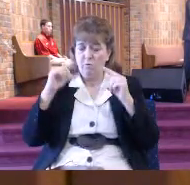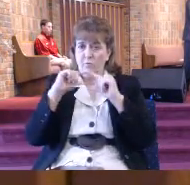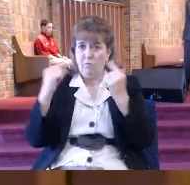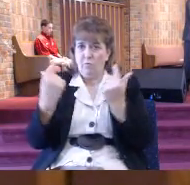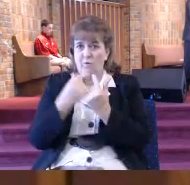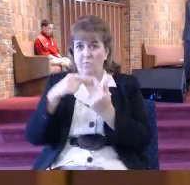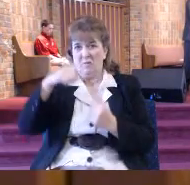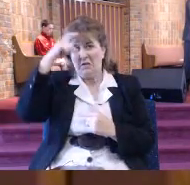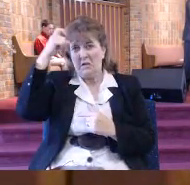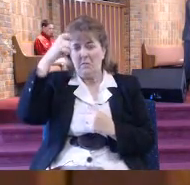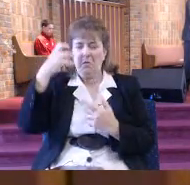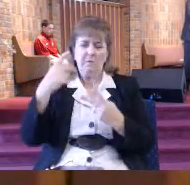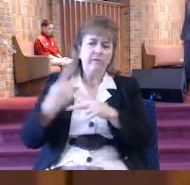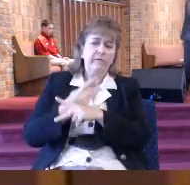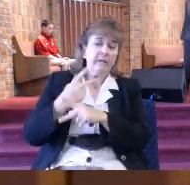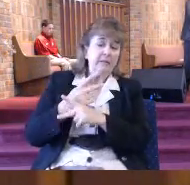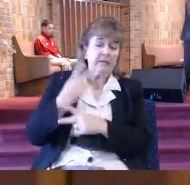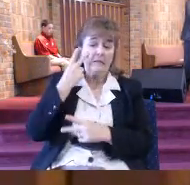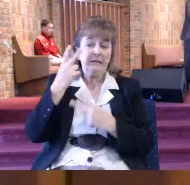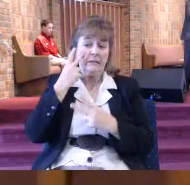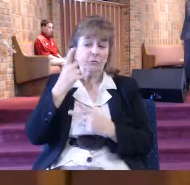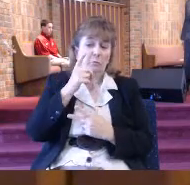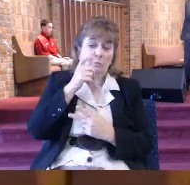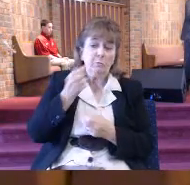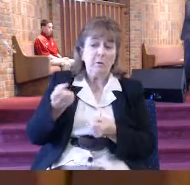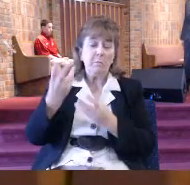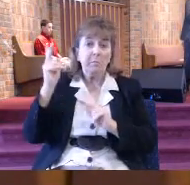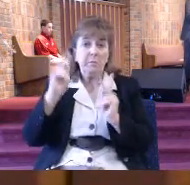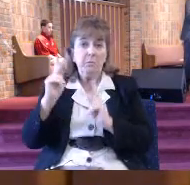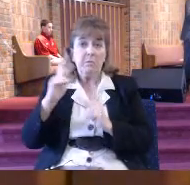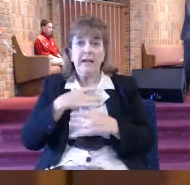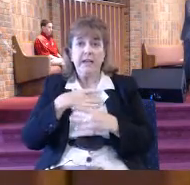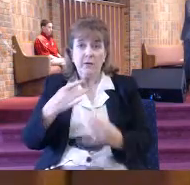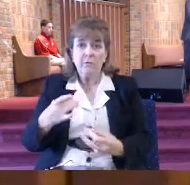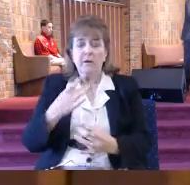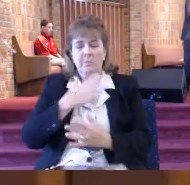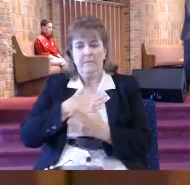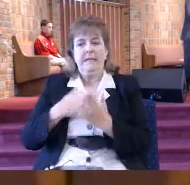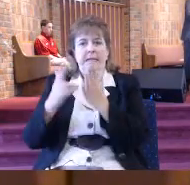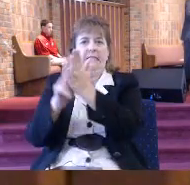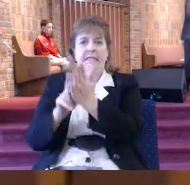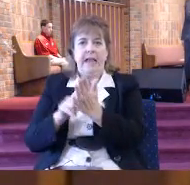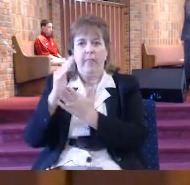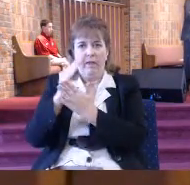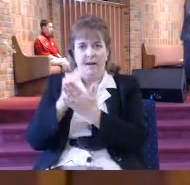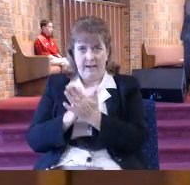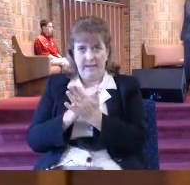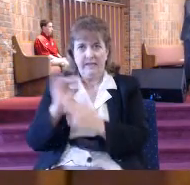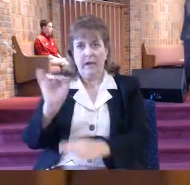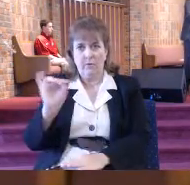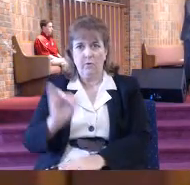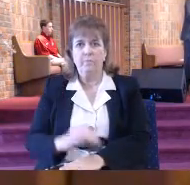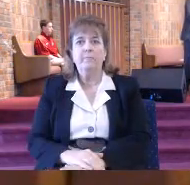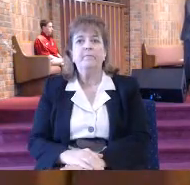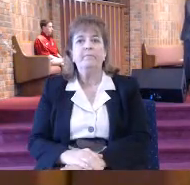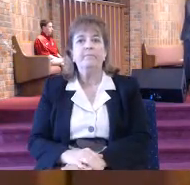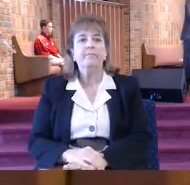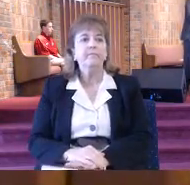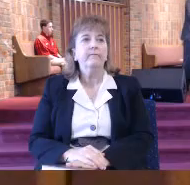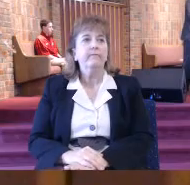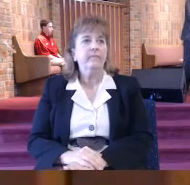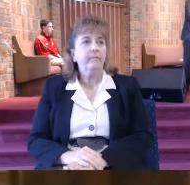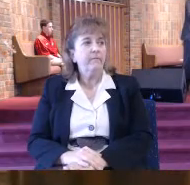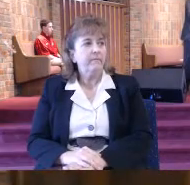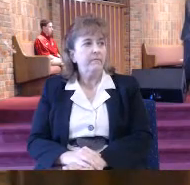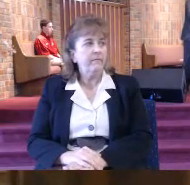trying to gauge some interest to see who would like to participate in that activity. Would the ushers pick up any visitors' cards that we have?